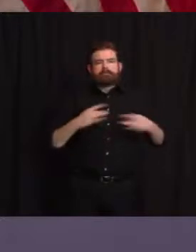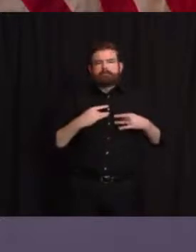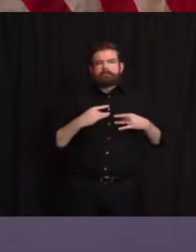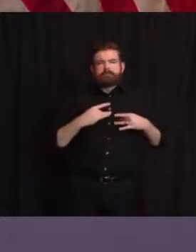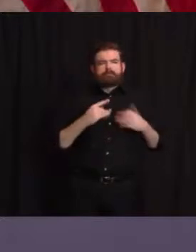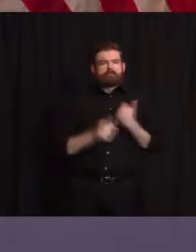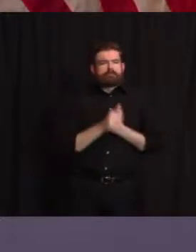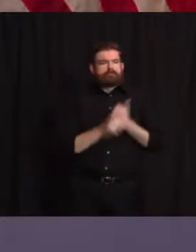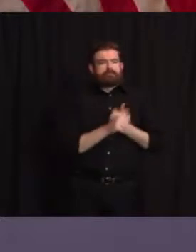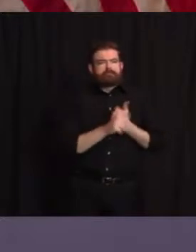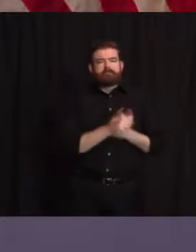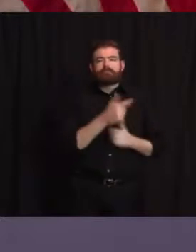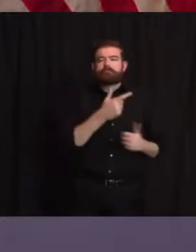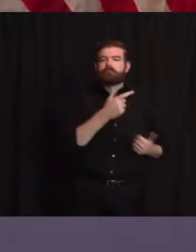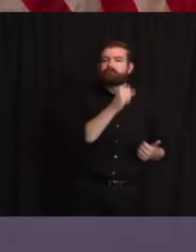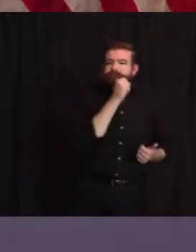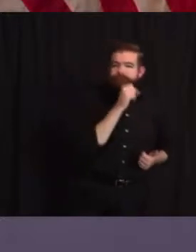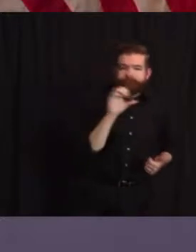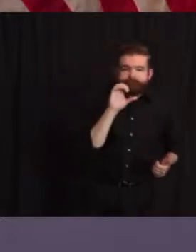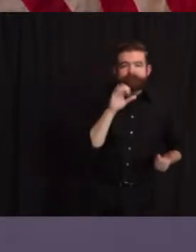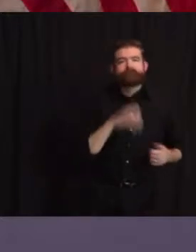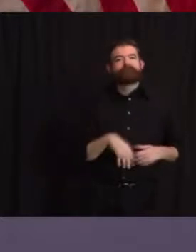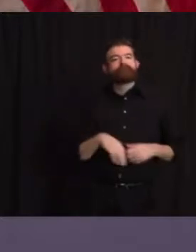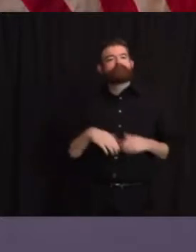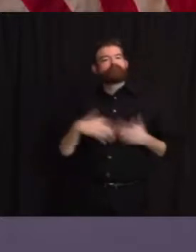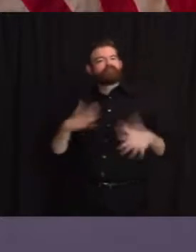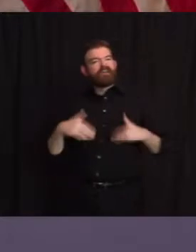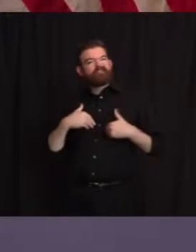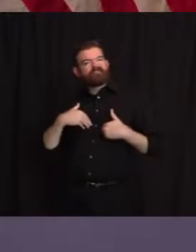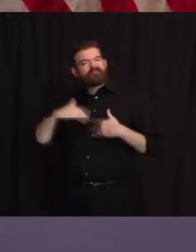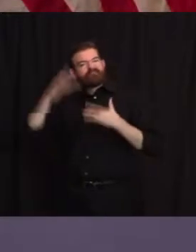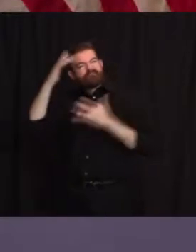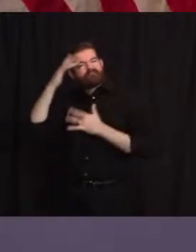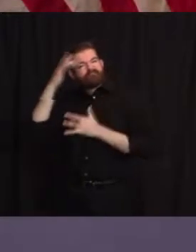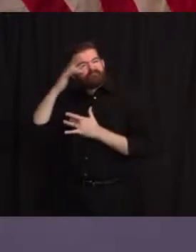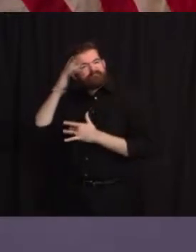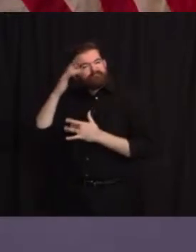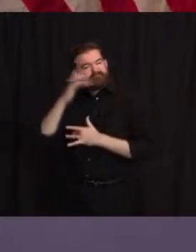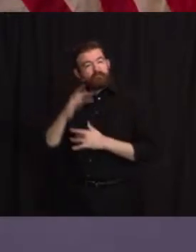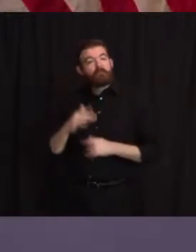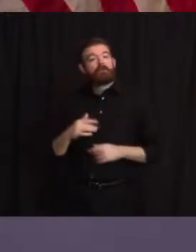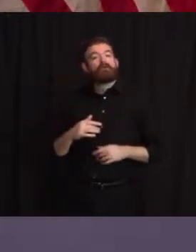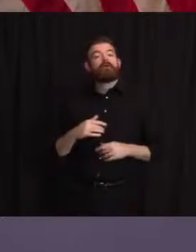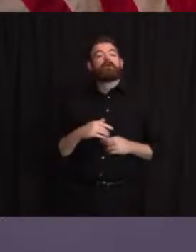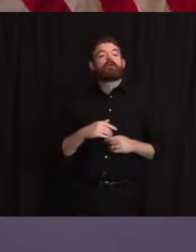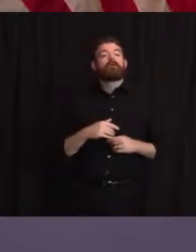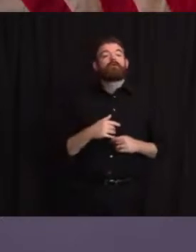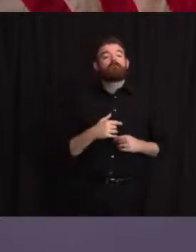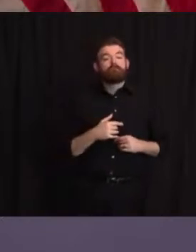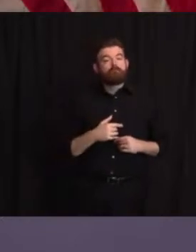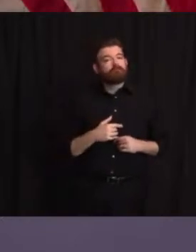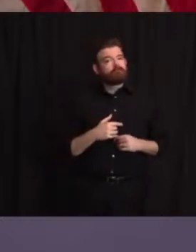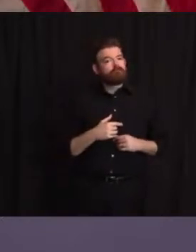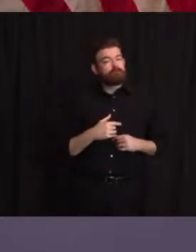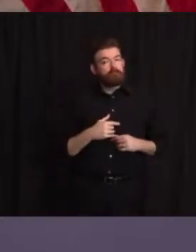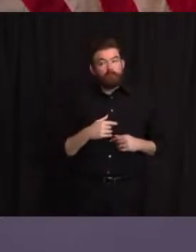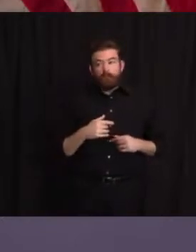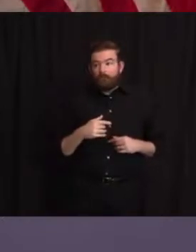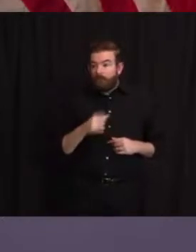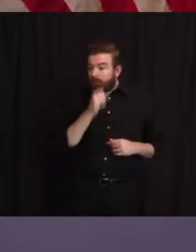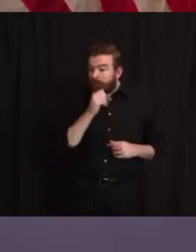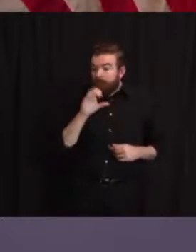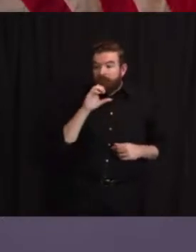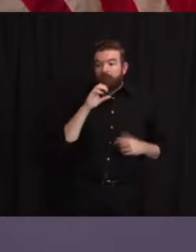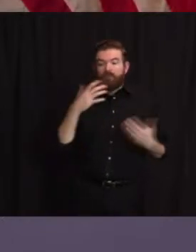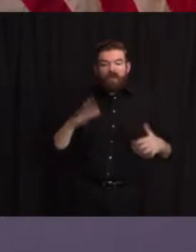intensely congregated persons, communities that are most vulnerable, communities of color, quite